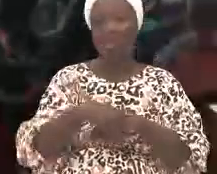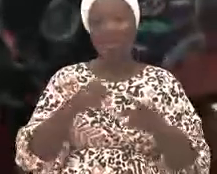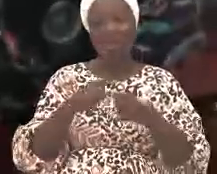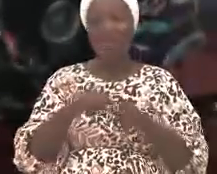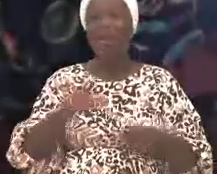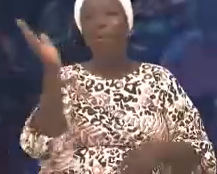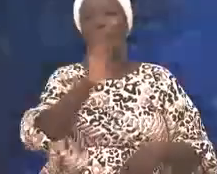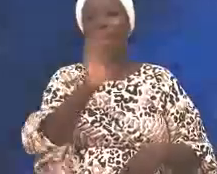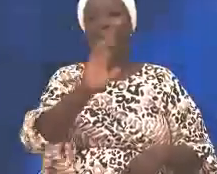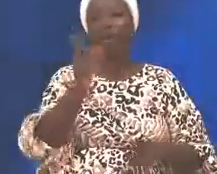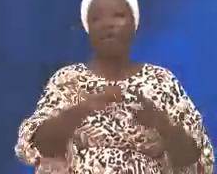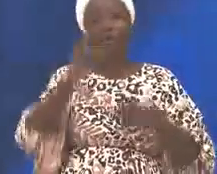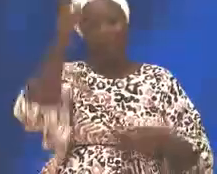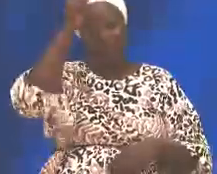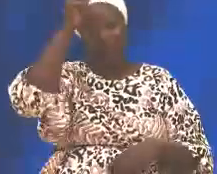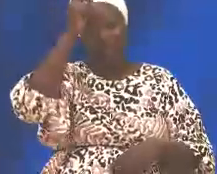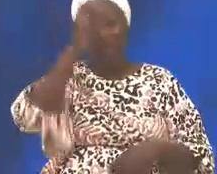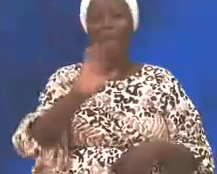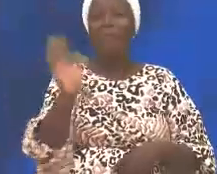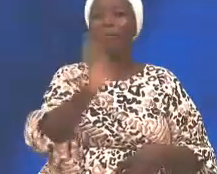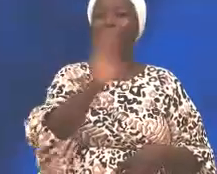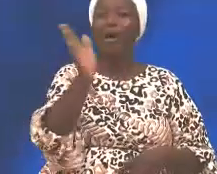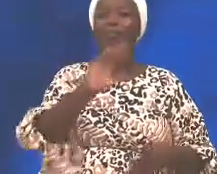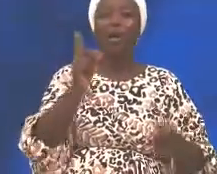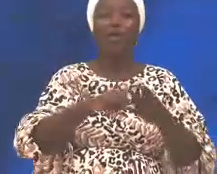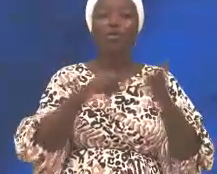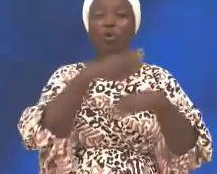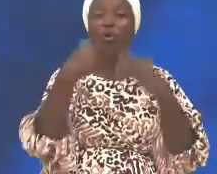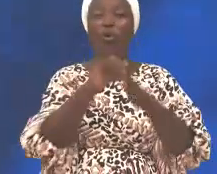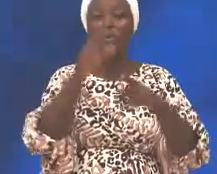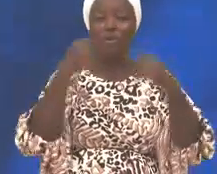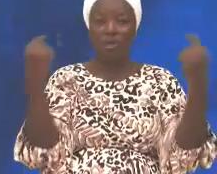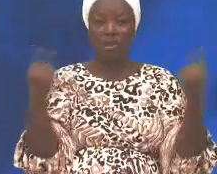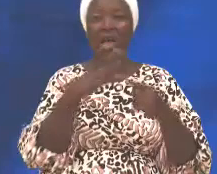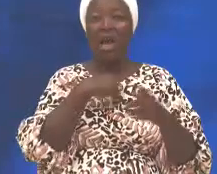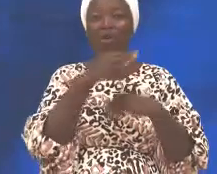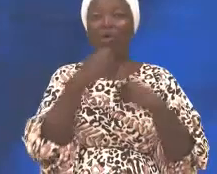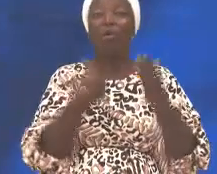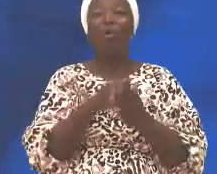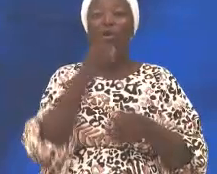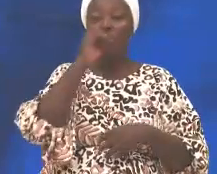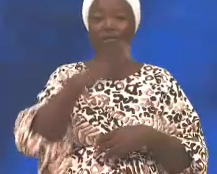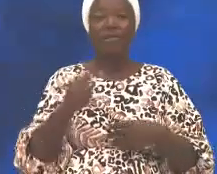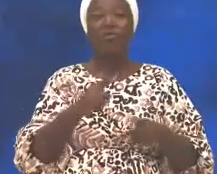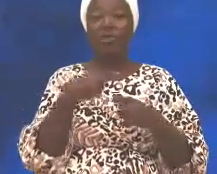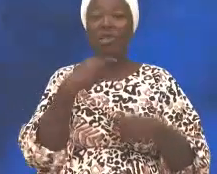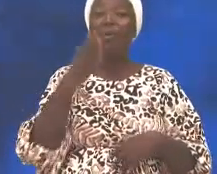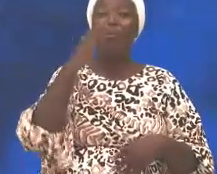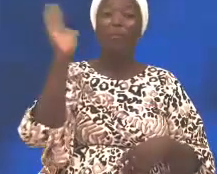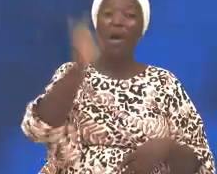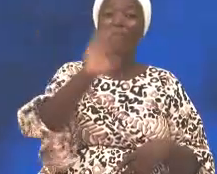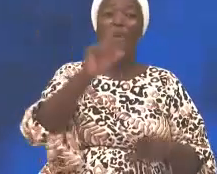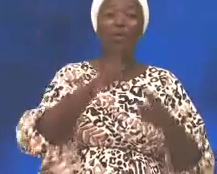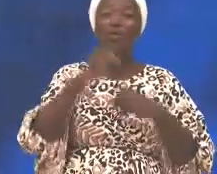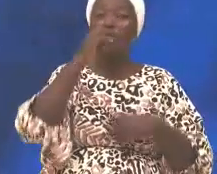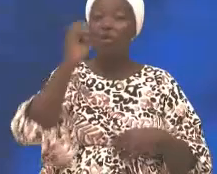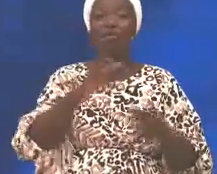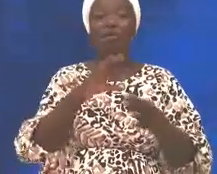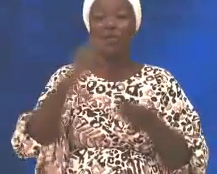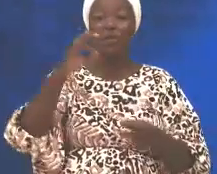Satan. You're saying bye-bye to all your sins and transgressions. You're saying bye-bye to evil spirit. You're